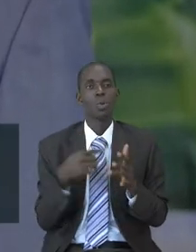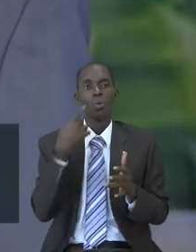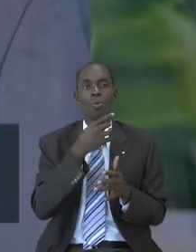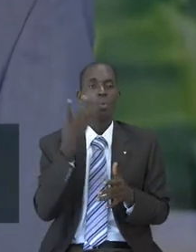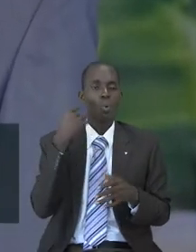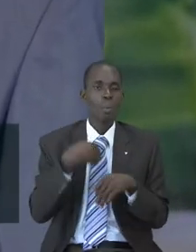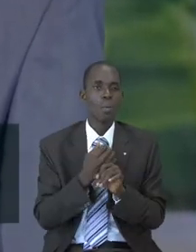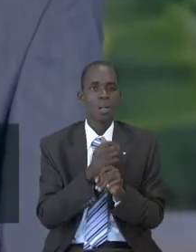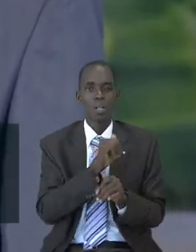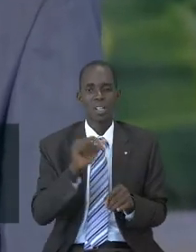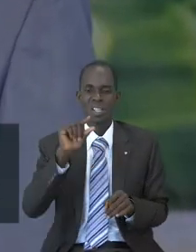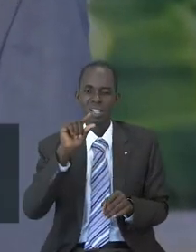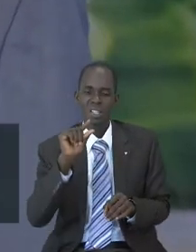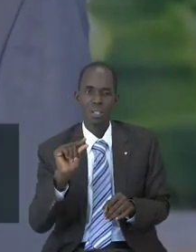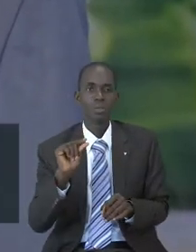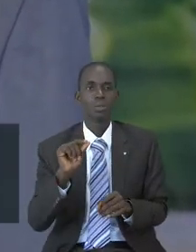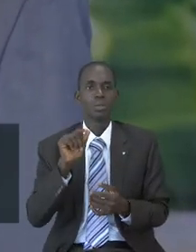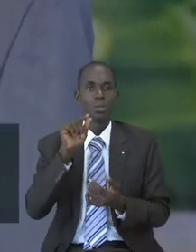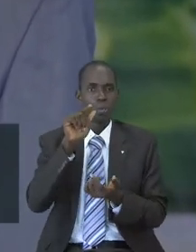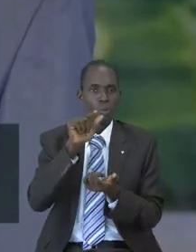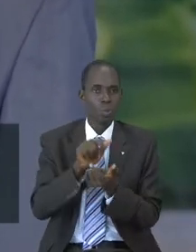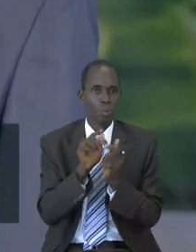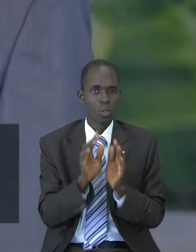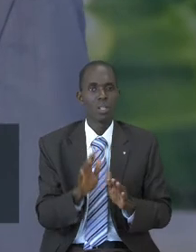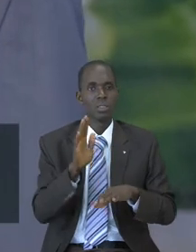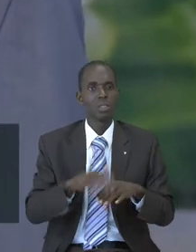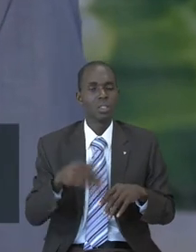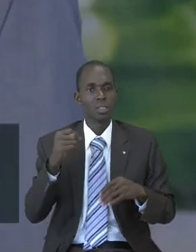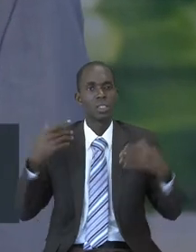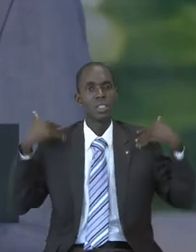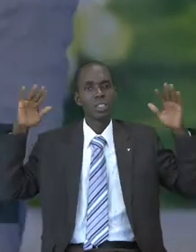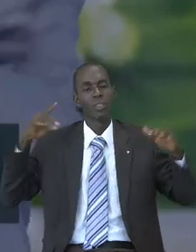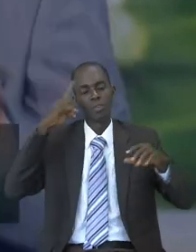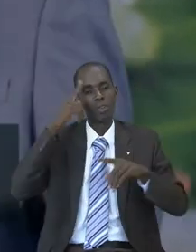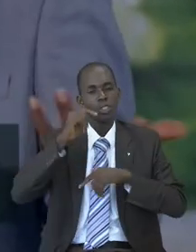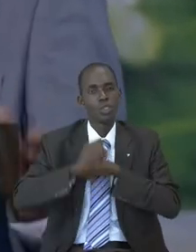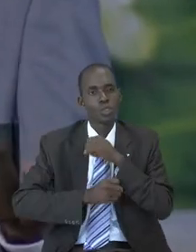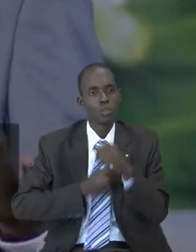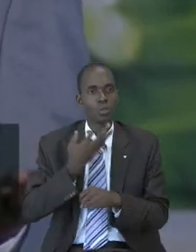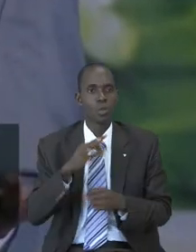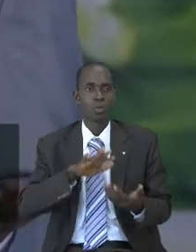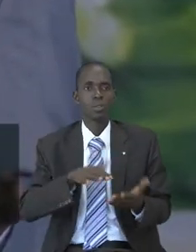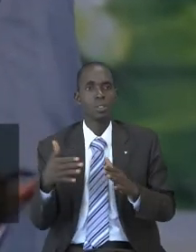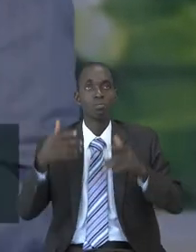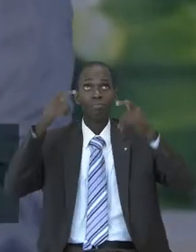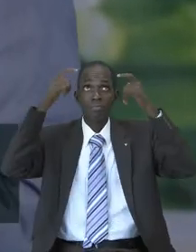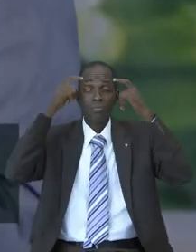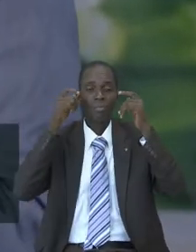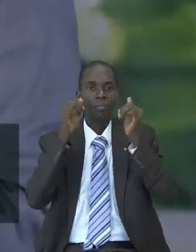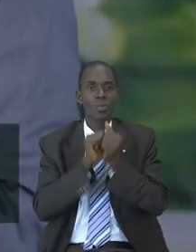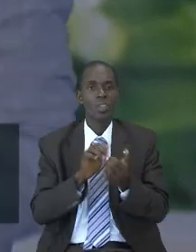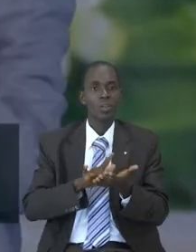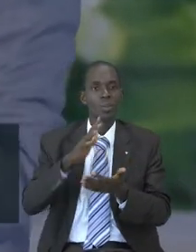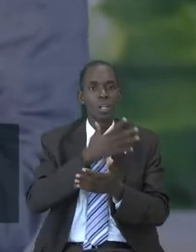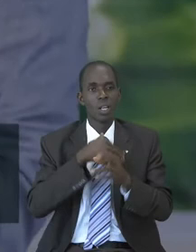little lower than the angels for the suffering of death, crowned with glory and